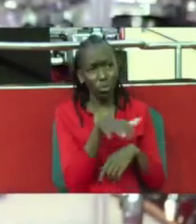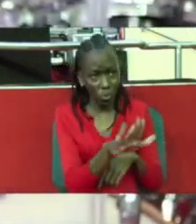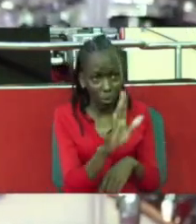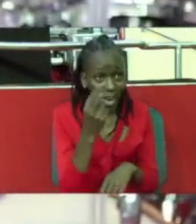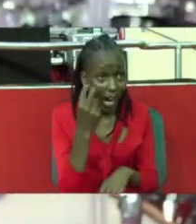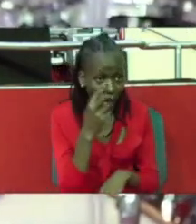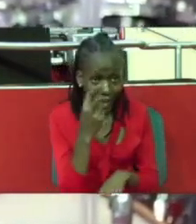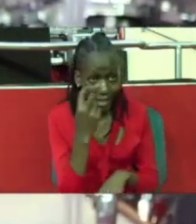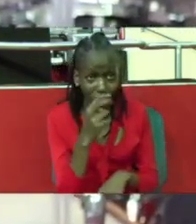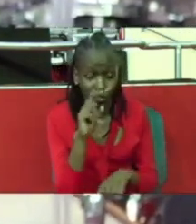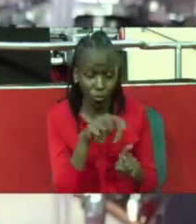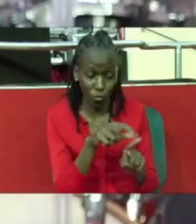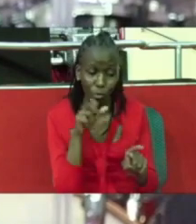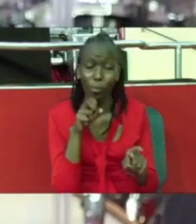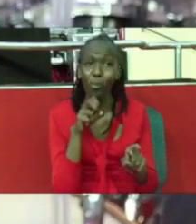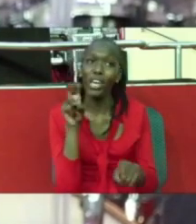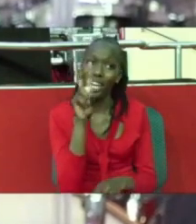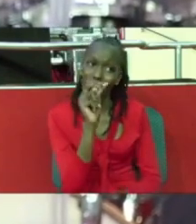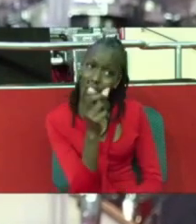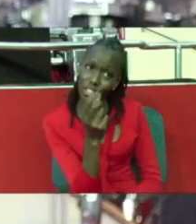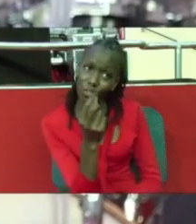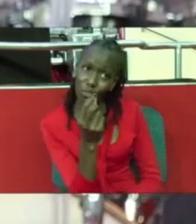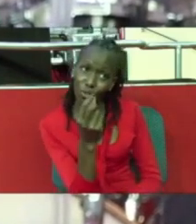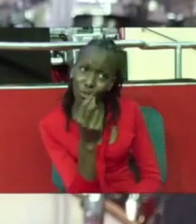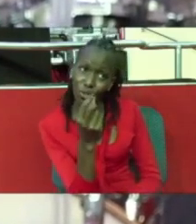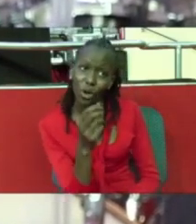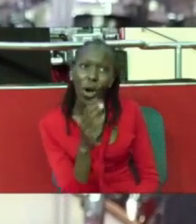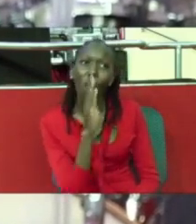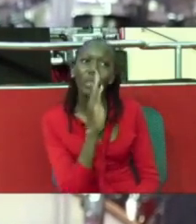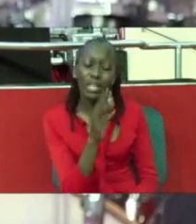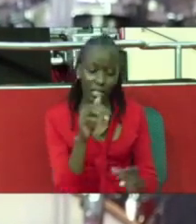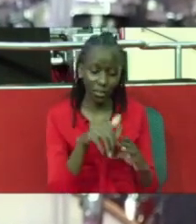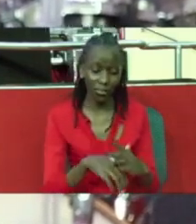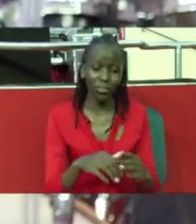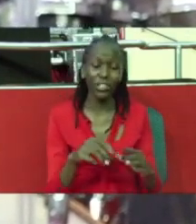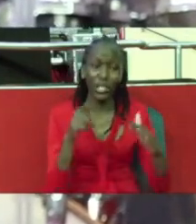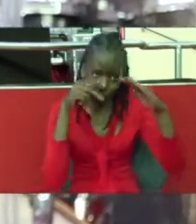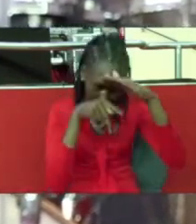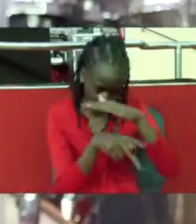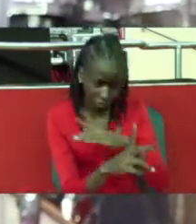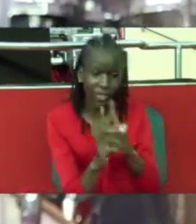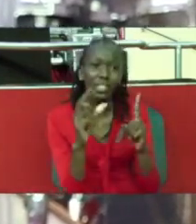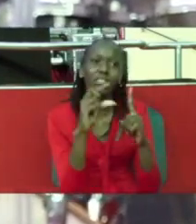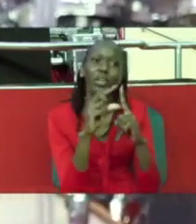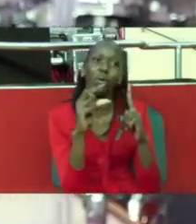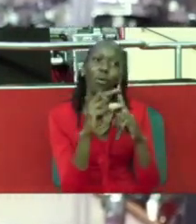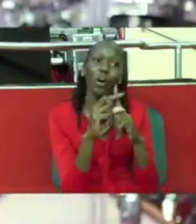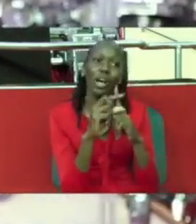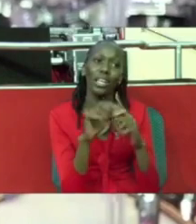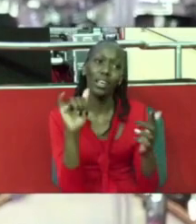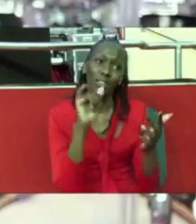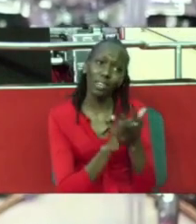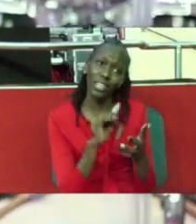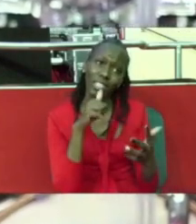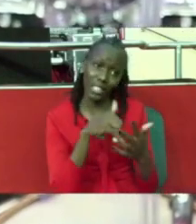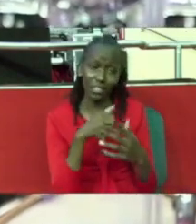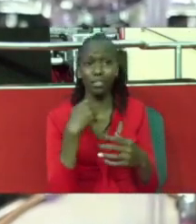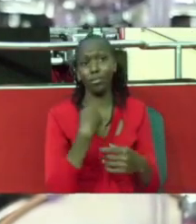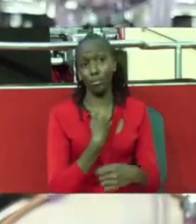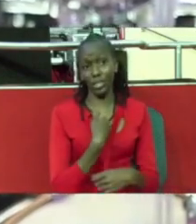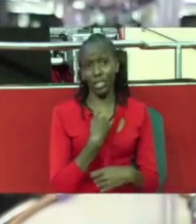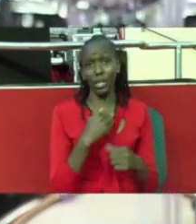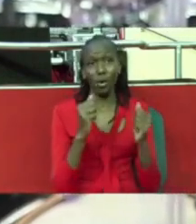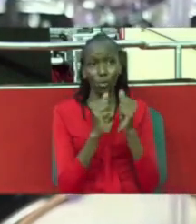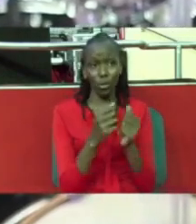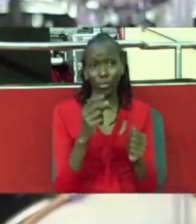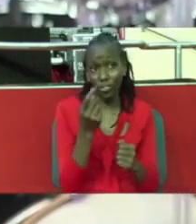the word. Uamini neno la Bwana. With the prophetic word. Ondoka na neno la kinabii. That it is me that have the little oil. Kwamba ni mimi